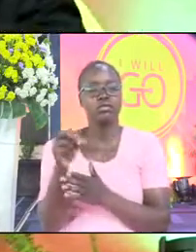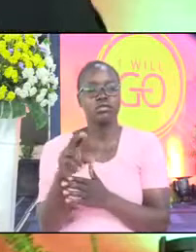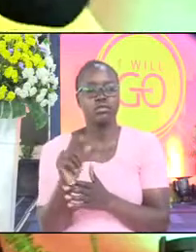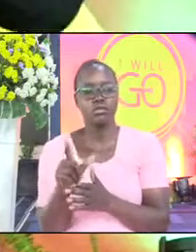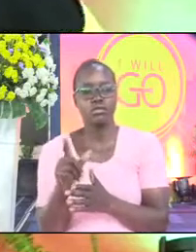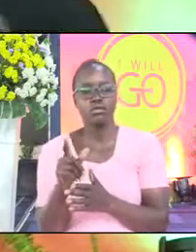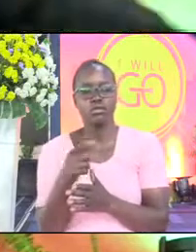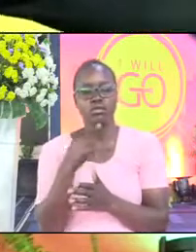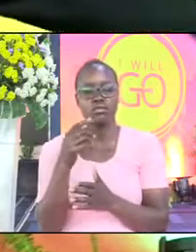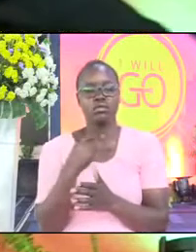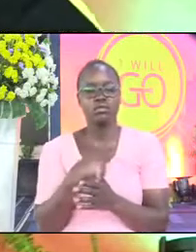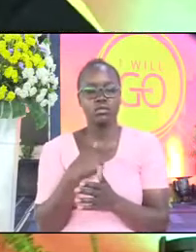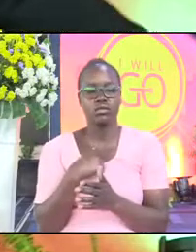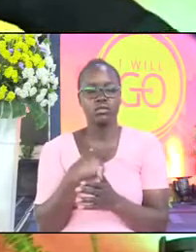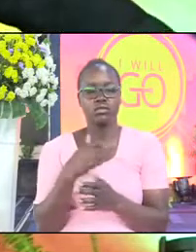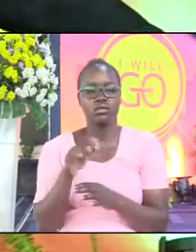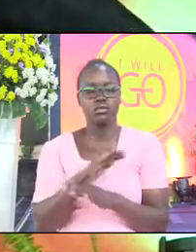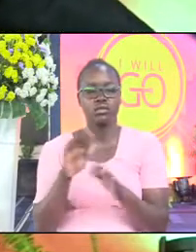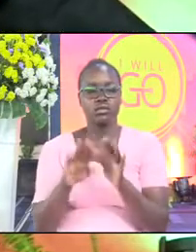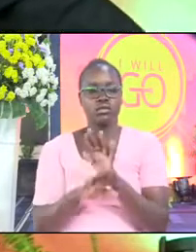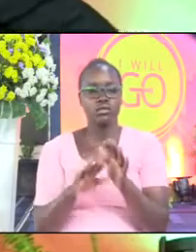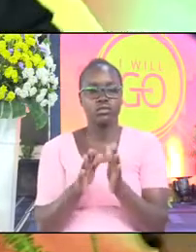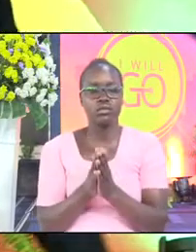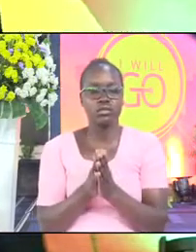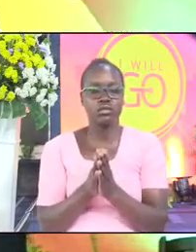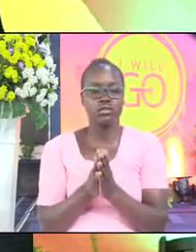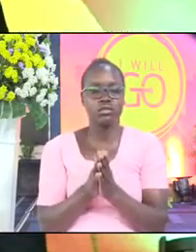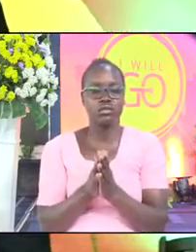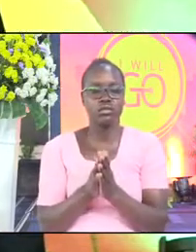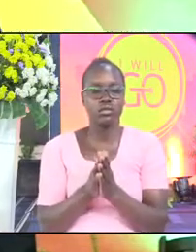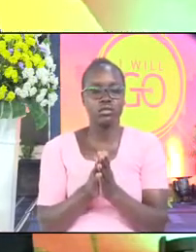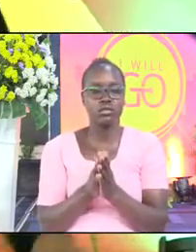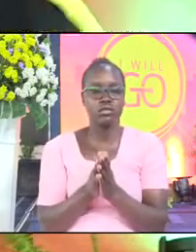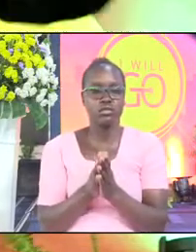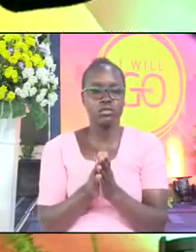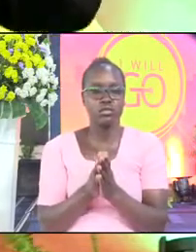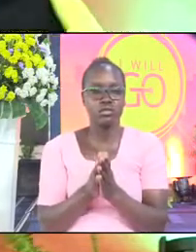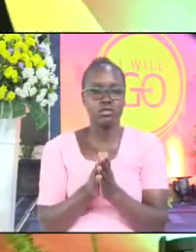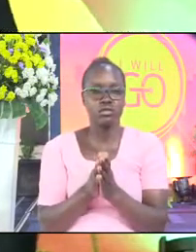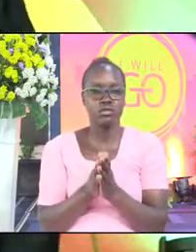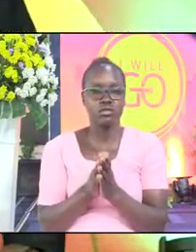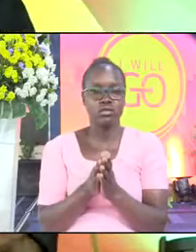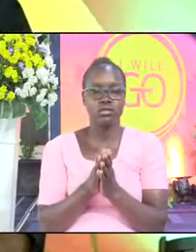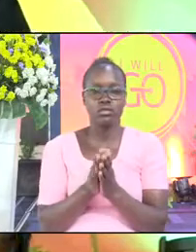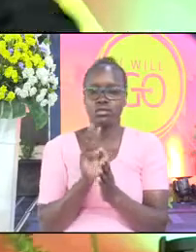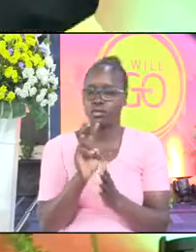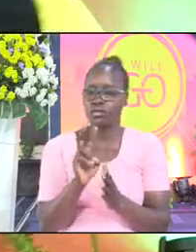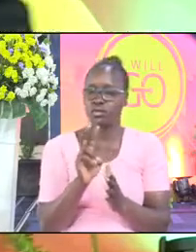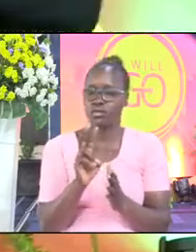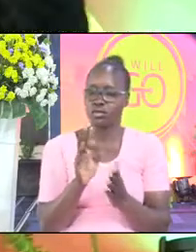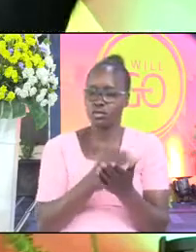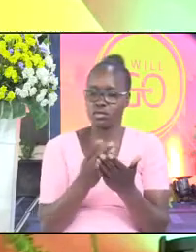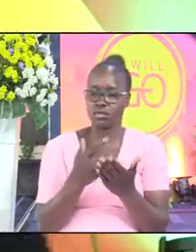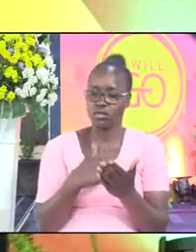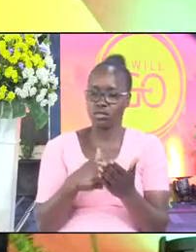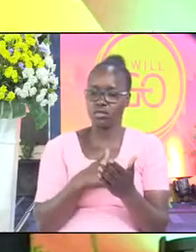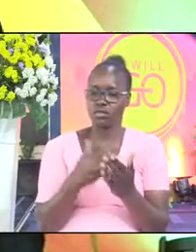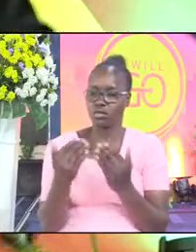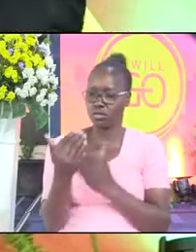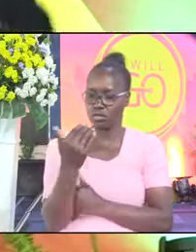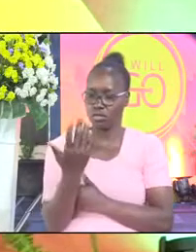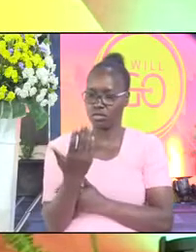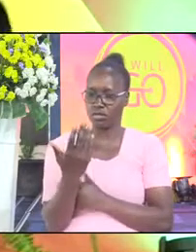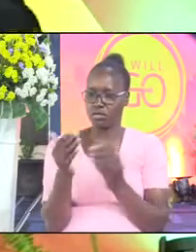told me everything that I ever did. He looked inside of me. He opened me